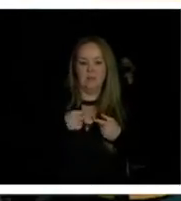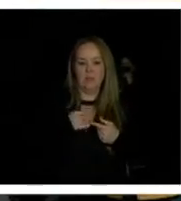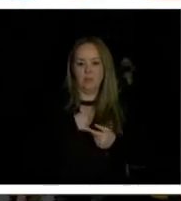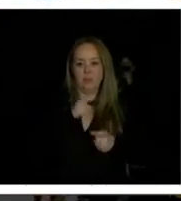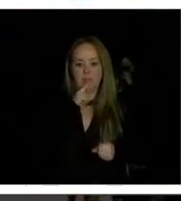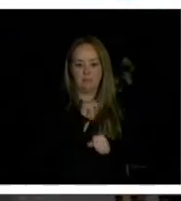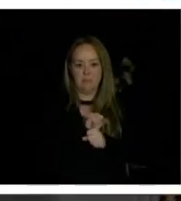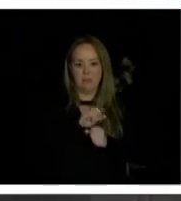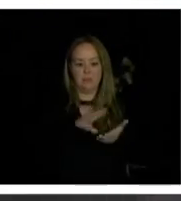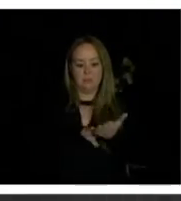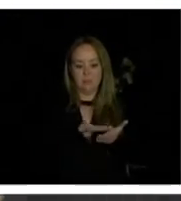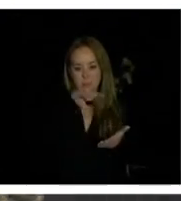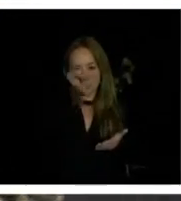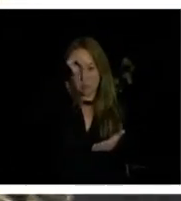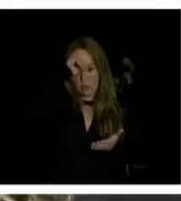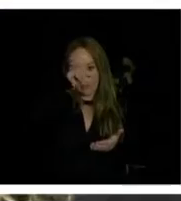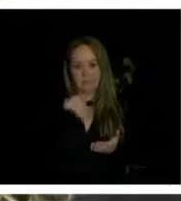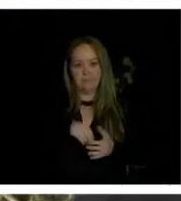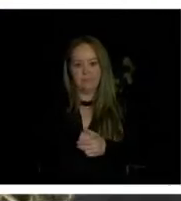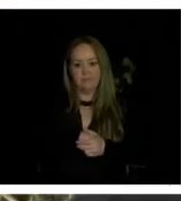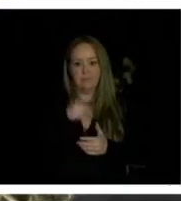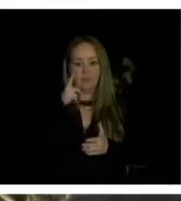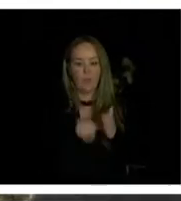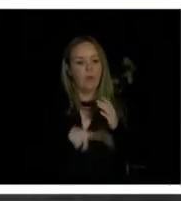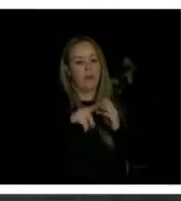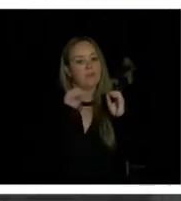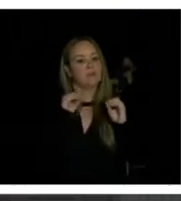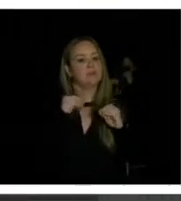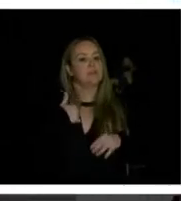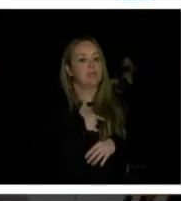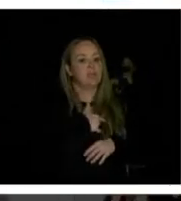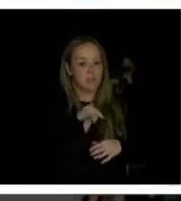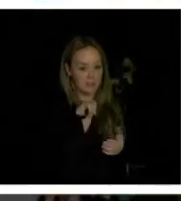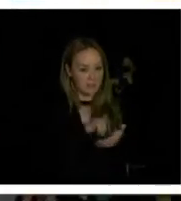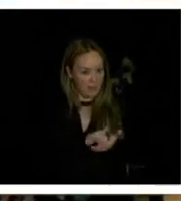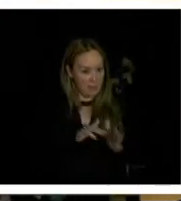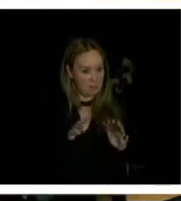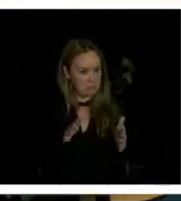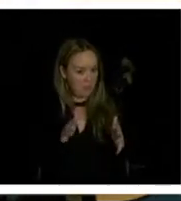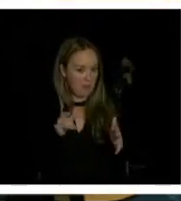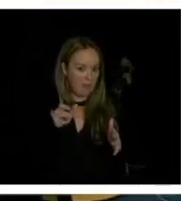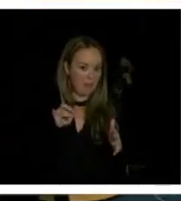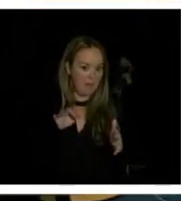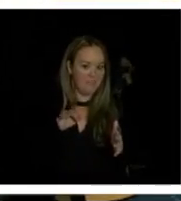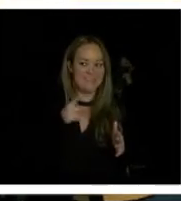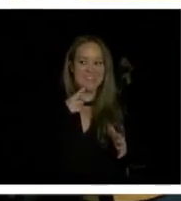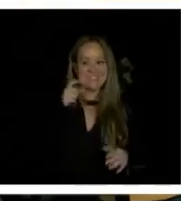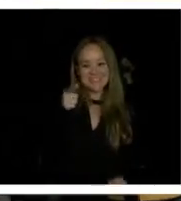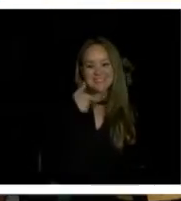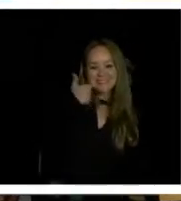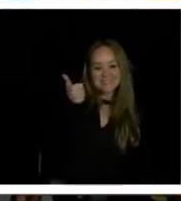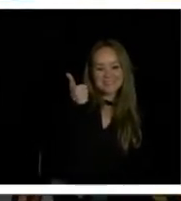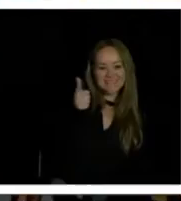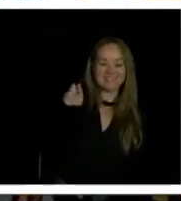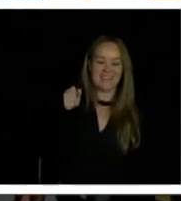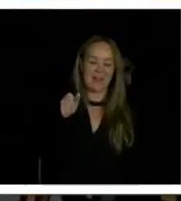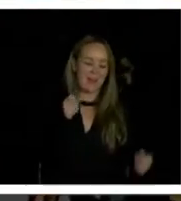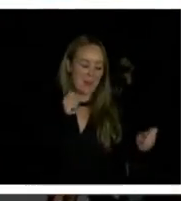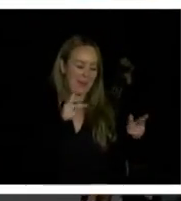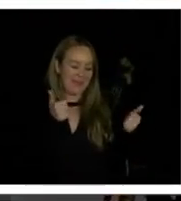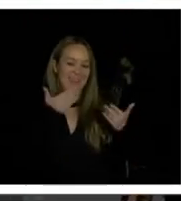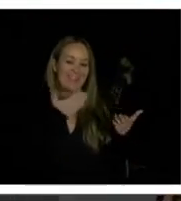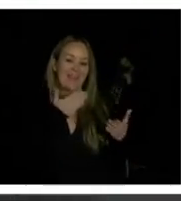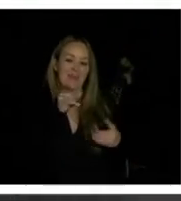actually learn what it is, you know, that they're teaching us. Does that kind of... All right, he gave me a thumbs up. Well, thank